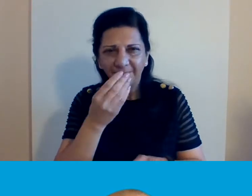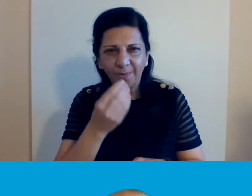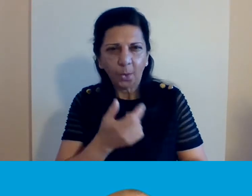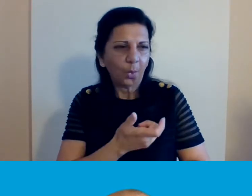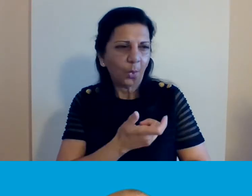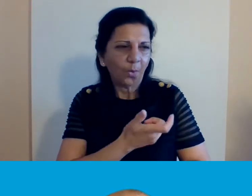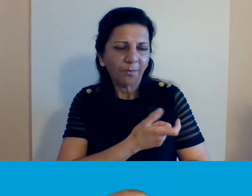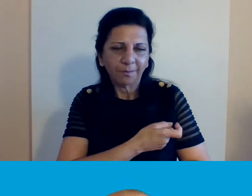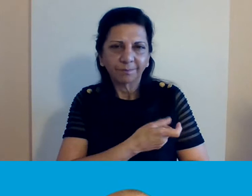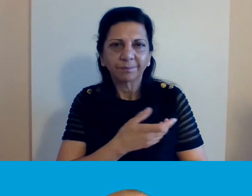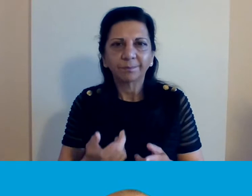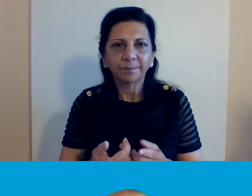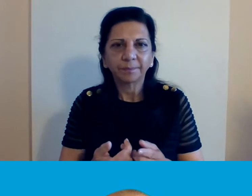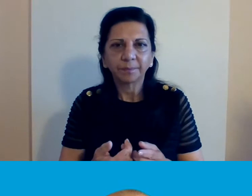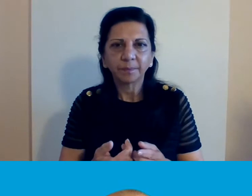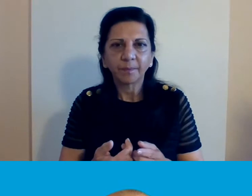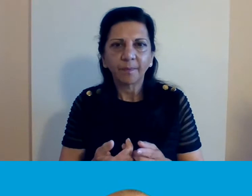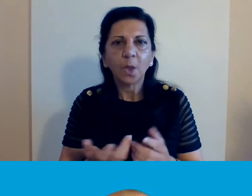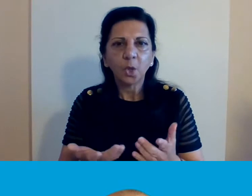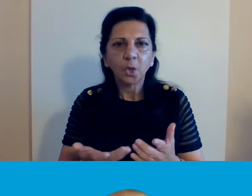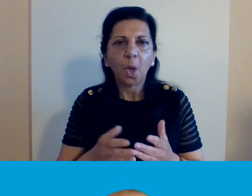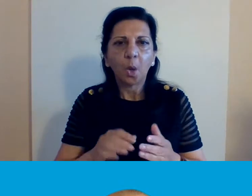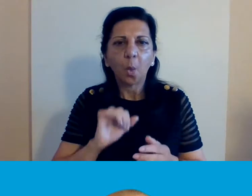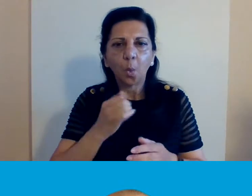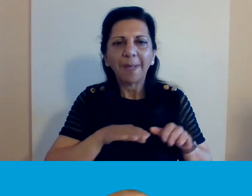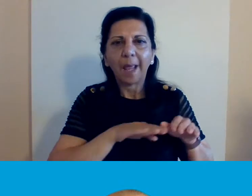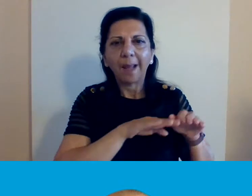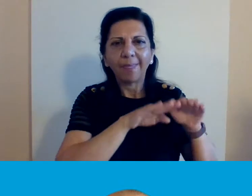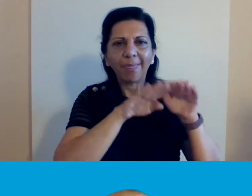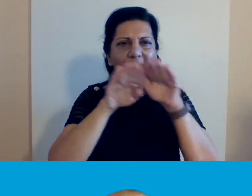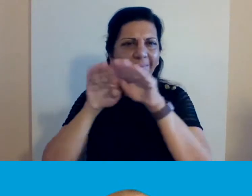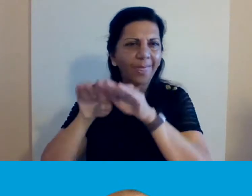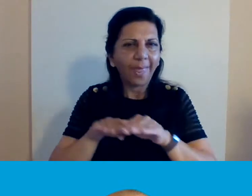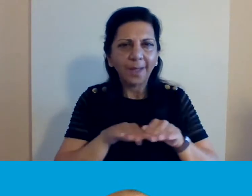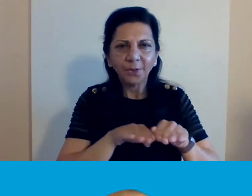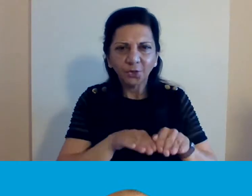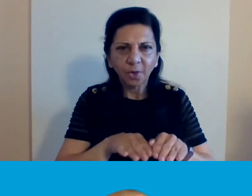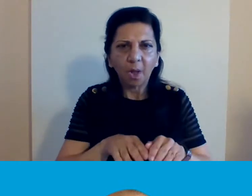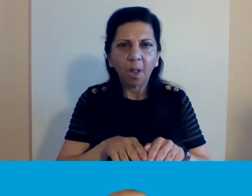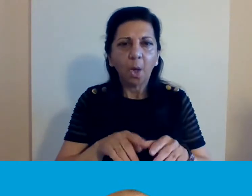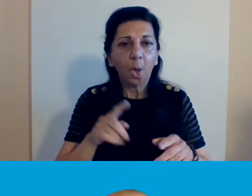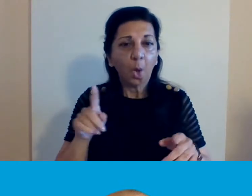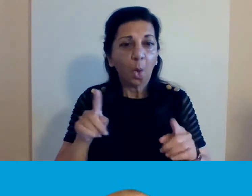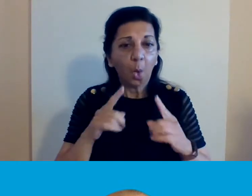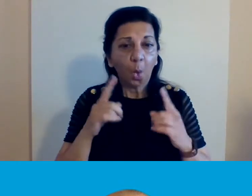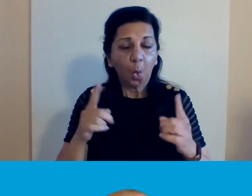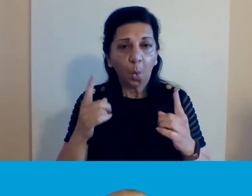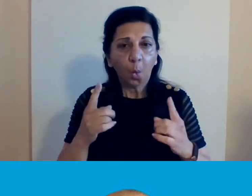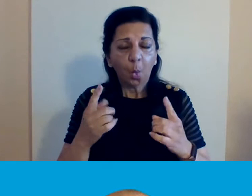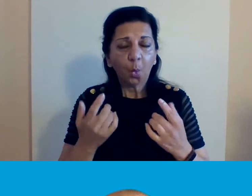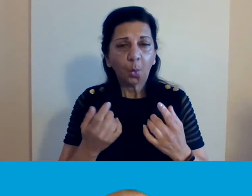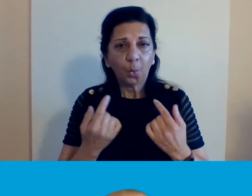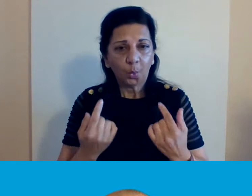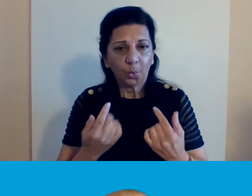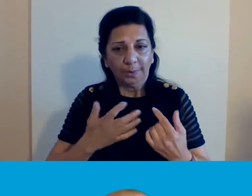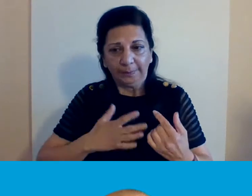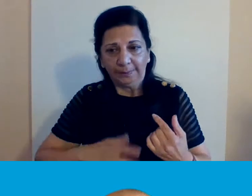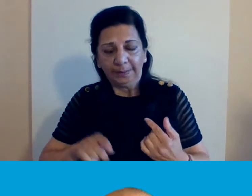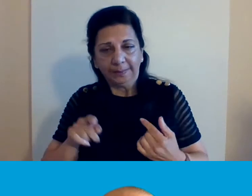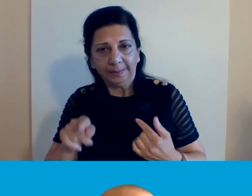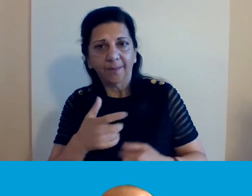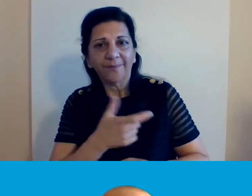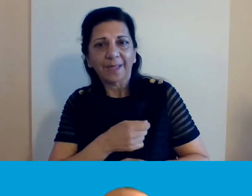COVID vaccine. So there will be a national stance around who is eligible for the COVID vaccine